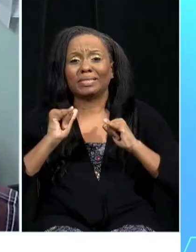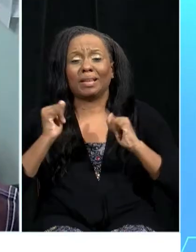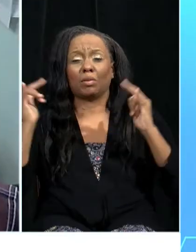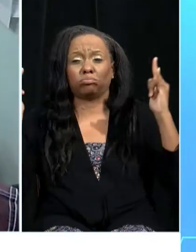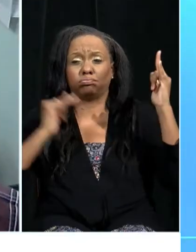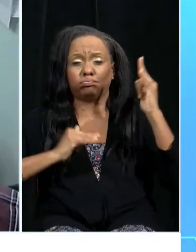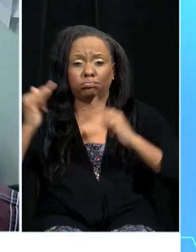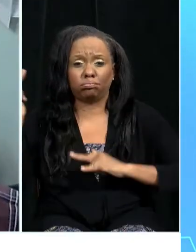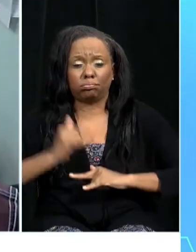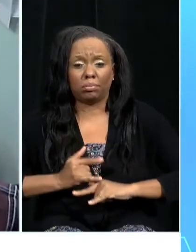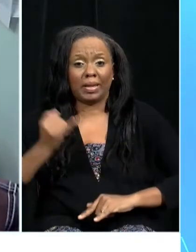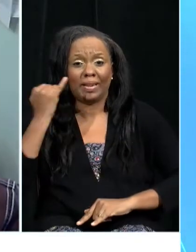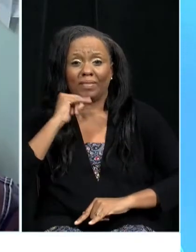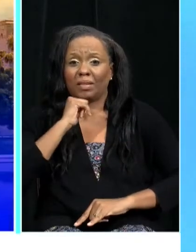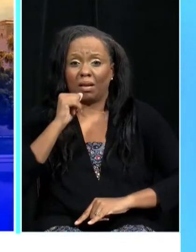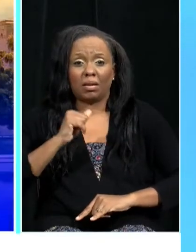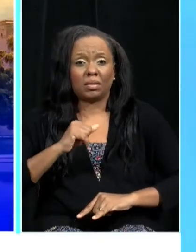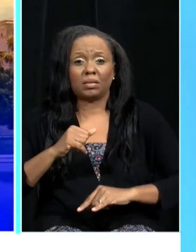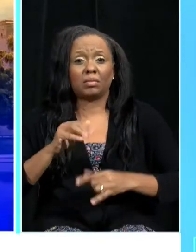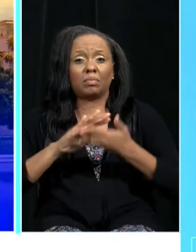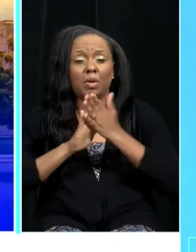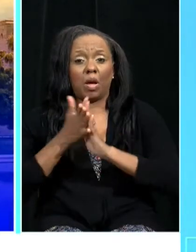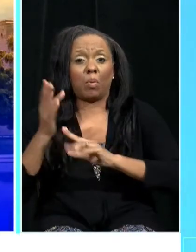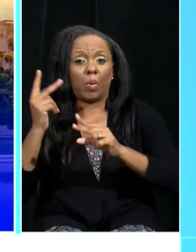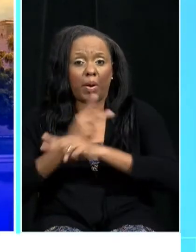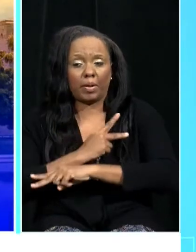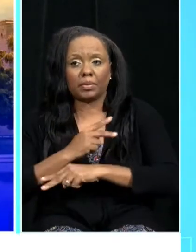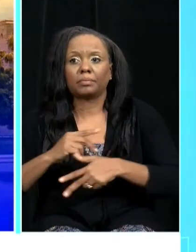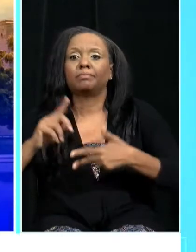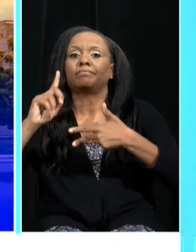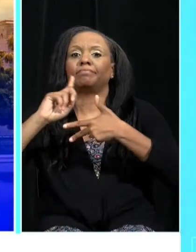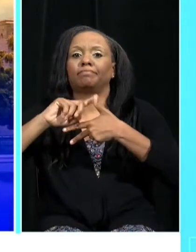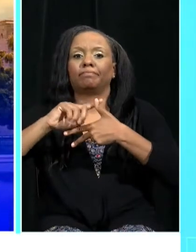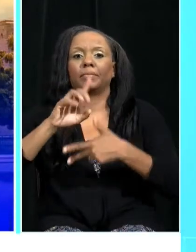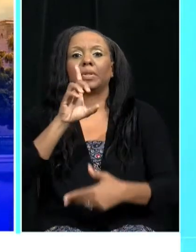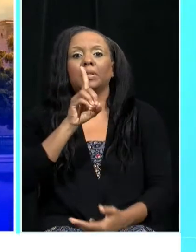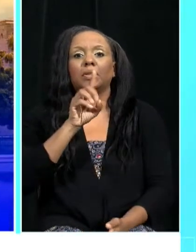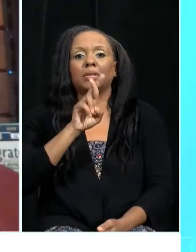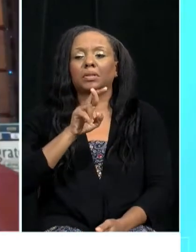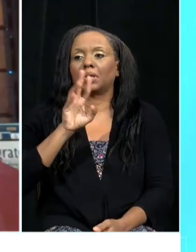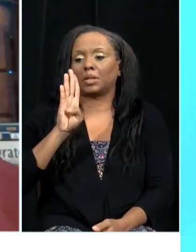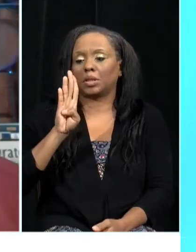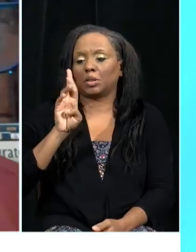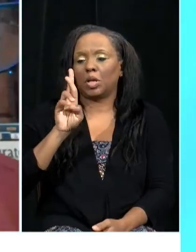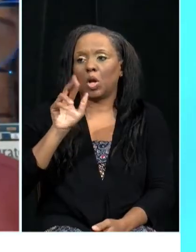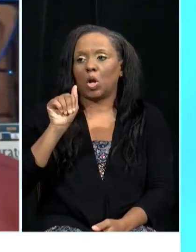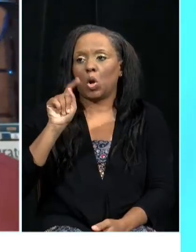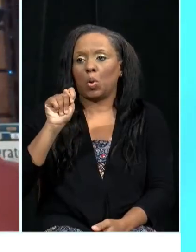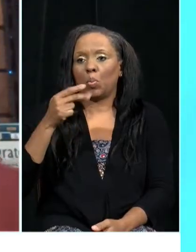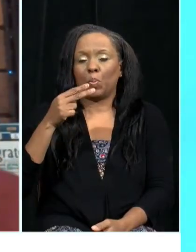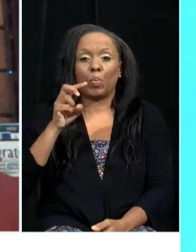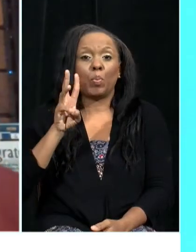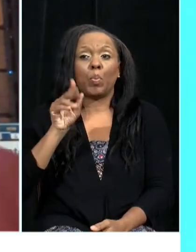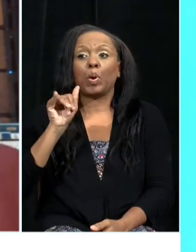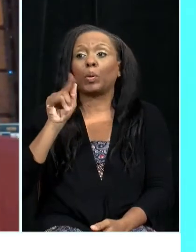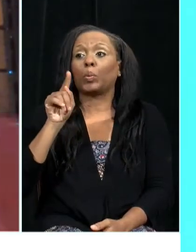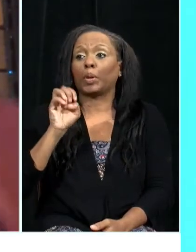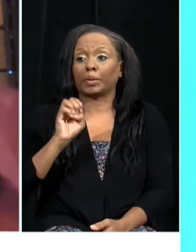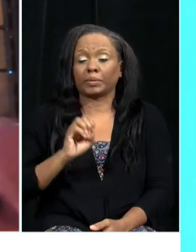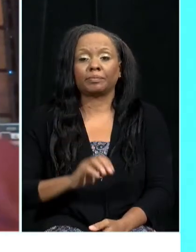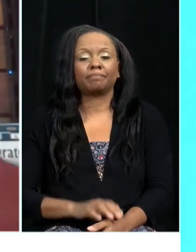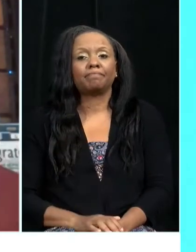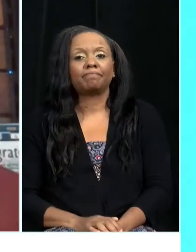Thank you for that, Professor Marshall. And Dr. Brathwaite. Yes, just in the same vein